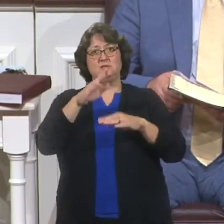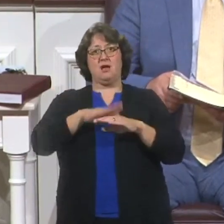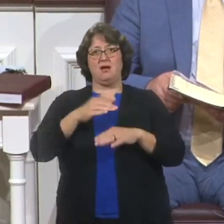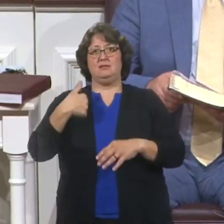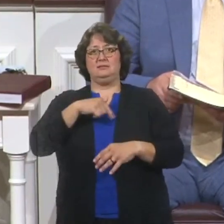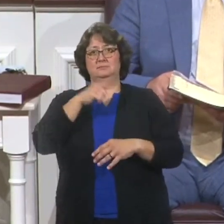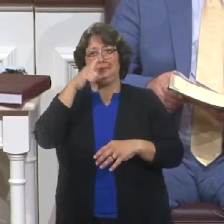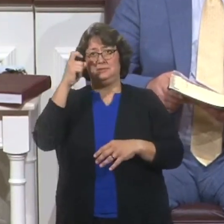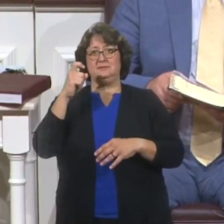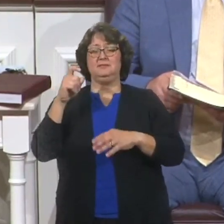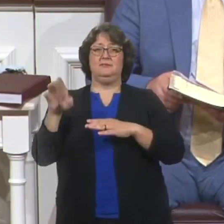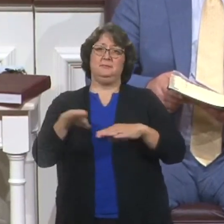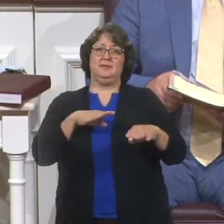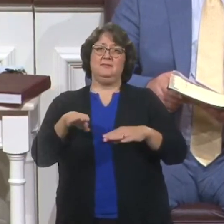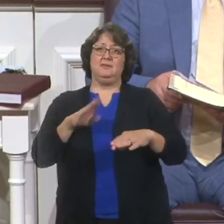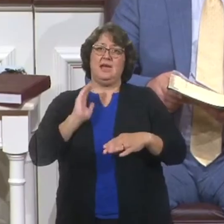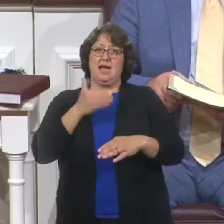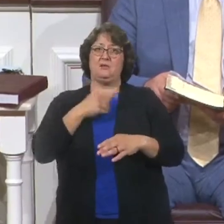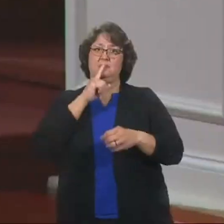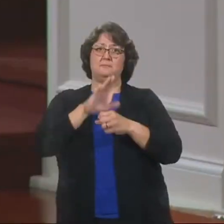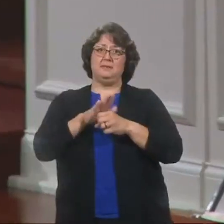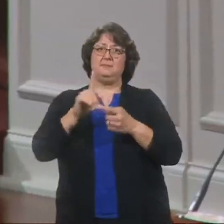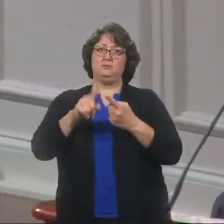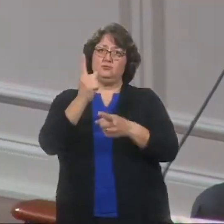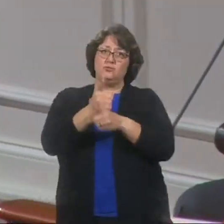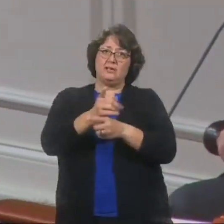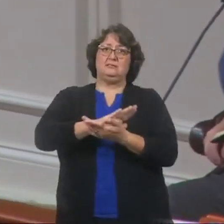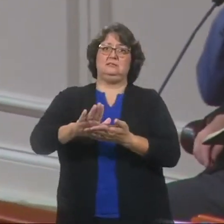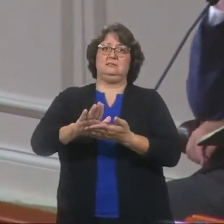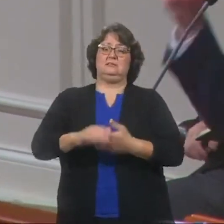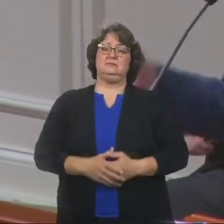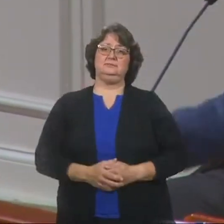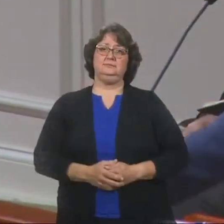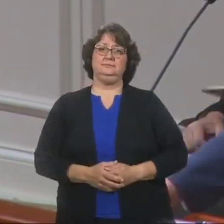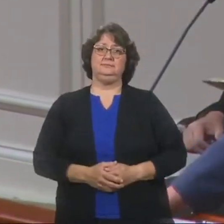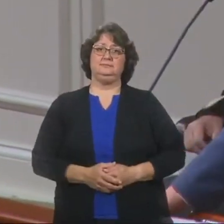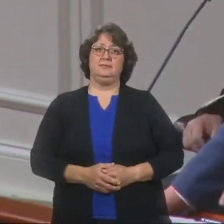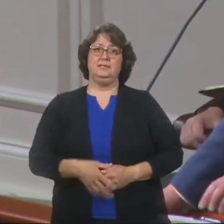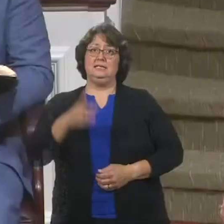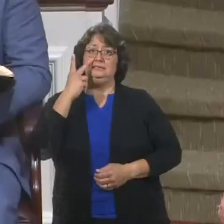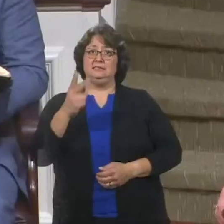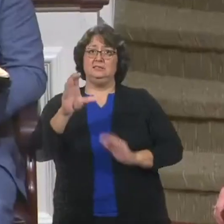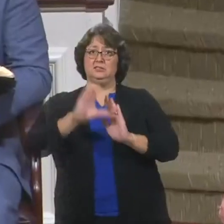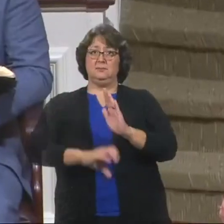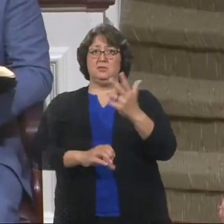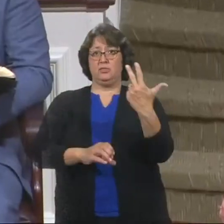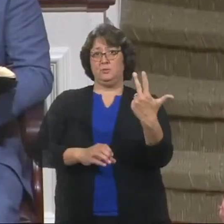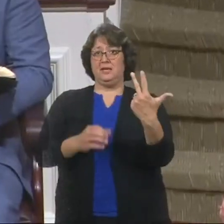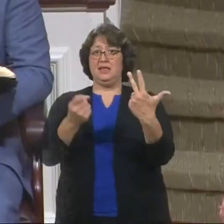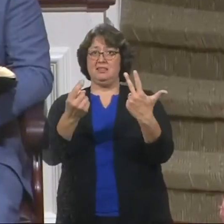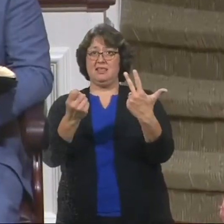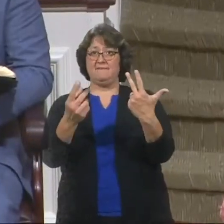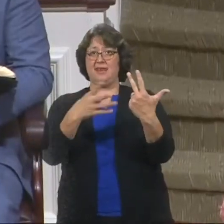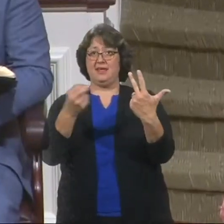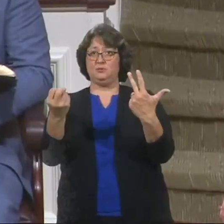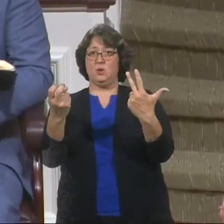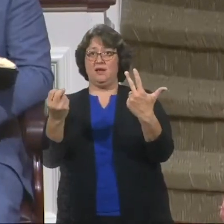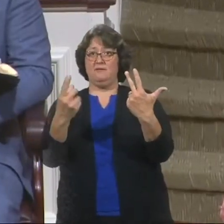behavior. It's our commitment to righteousness. Look at another one here. We find chapter 3, verse number 11 and 12.